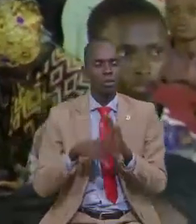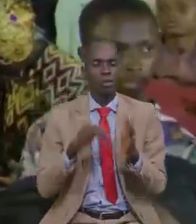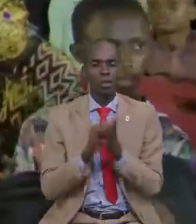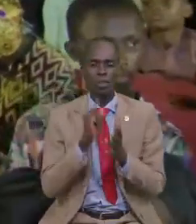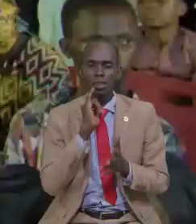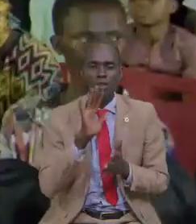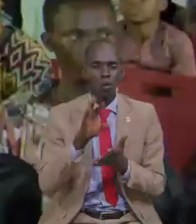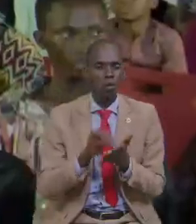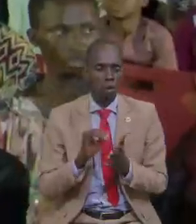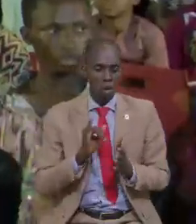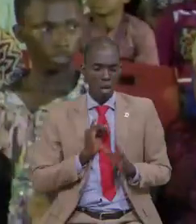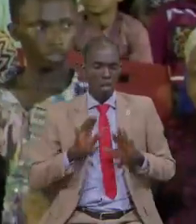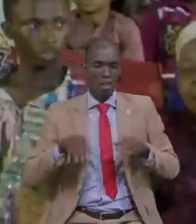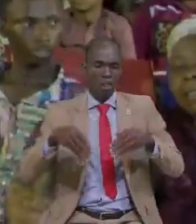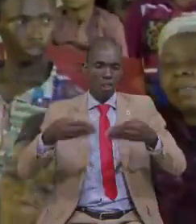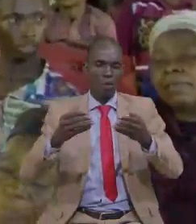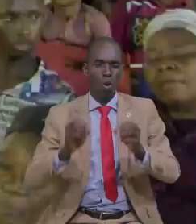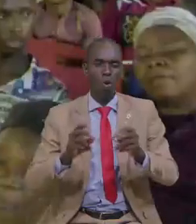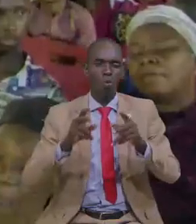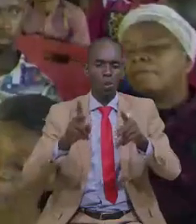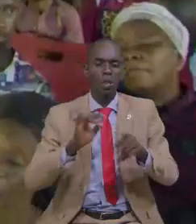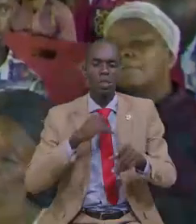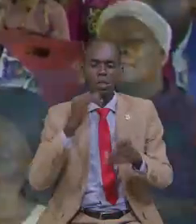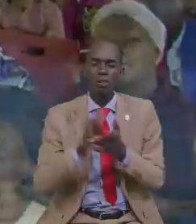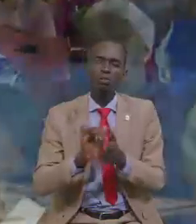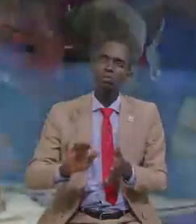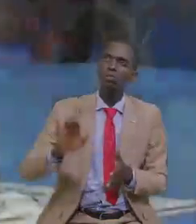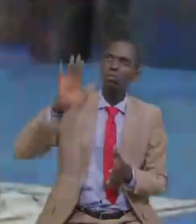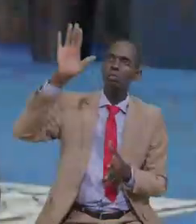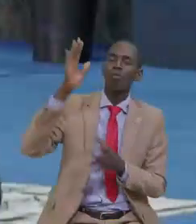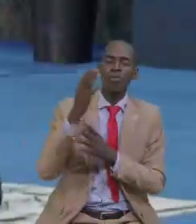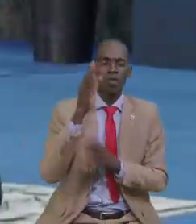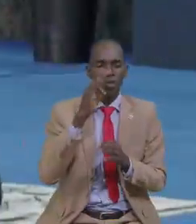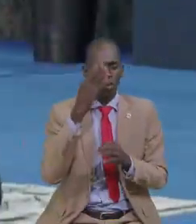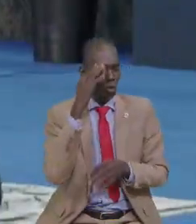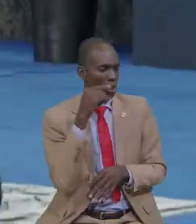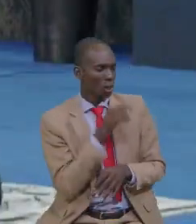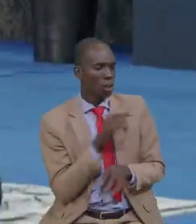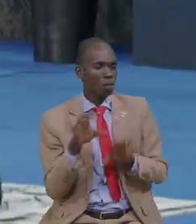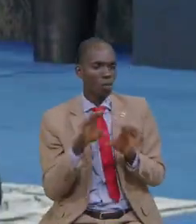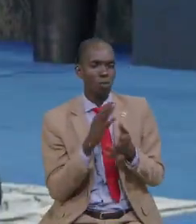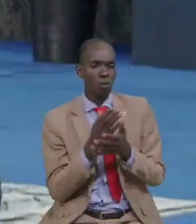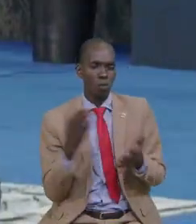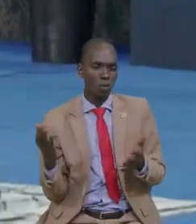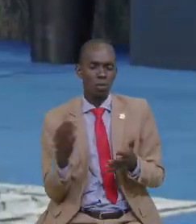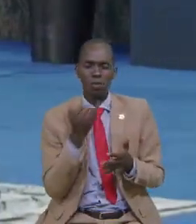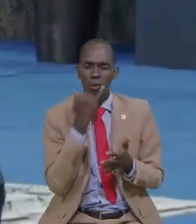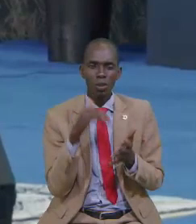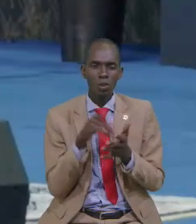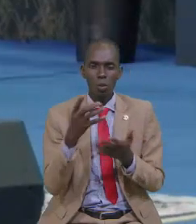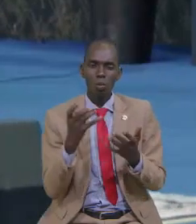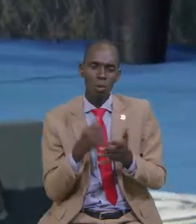you a chance. I say, raise up your hand there. If you know he's done this for you and you want it now. And then you raise up your hand